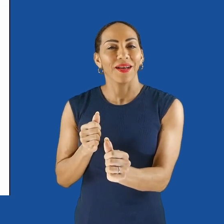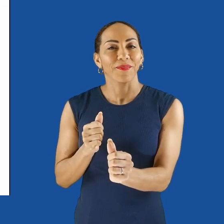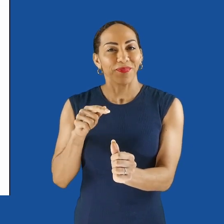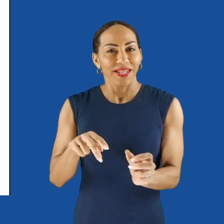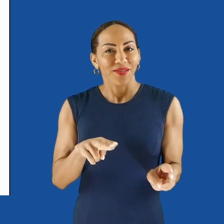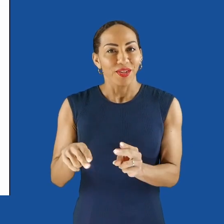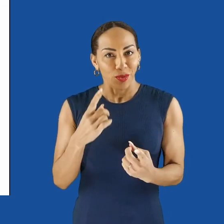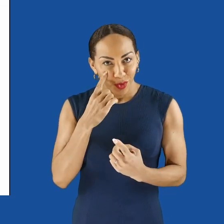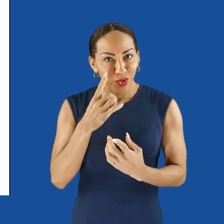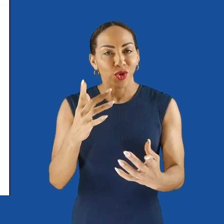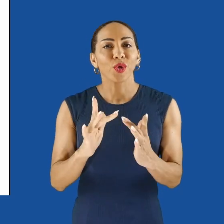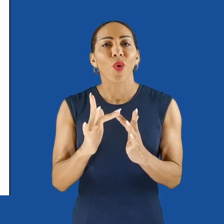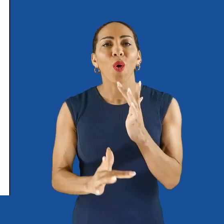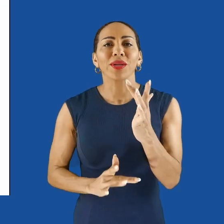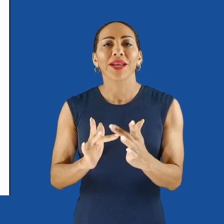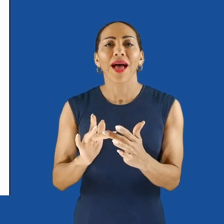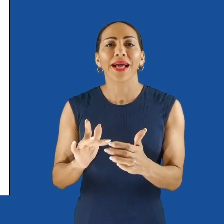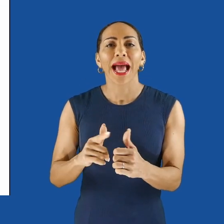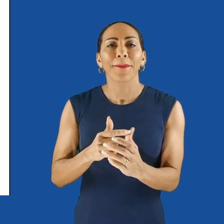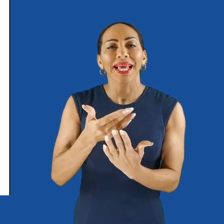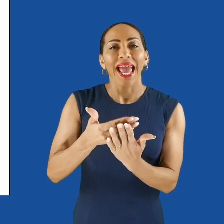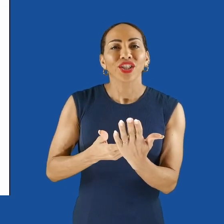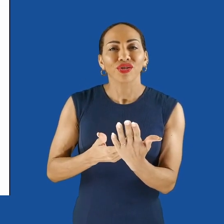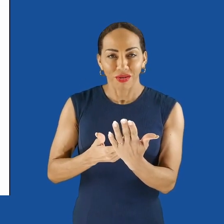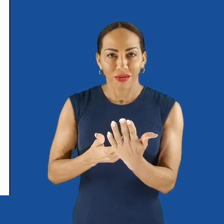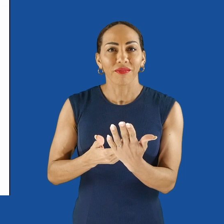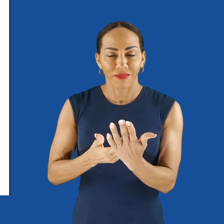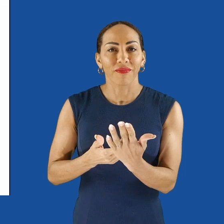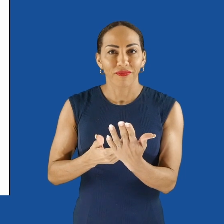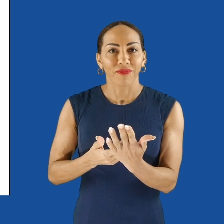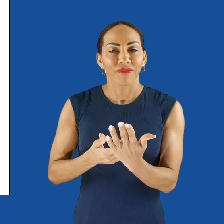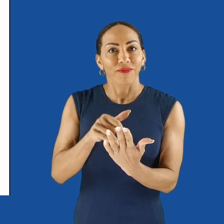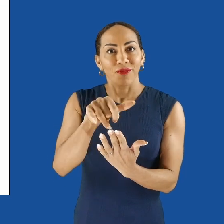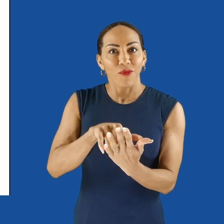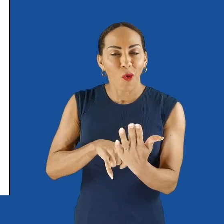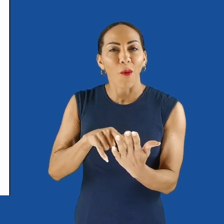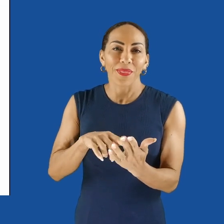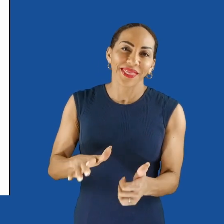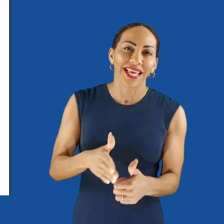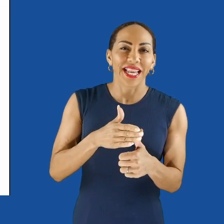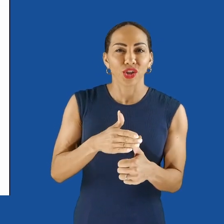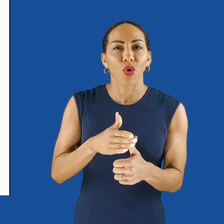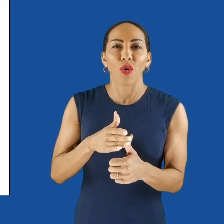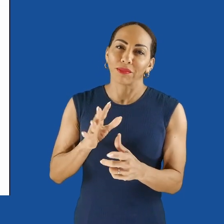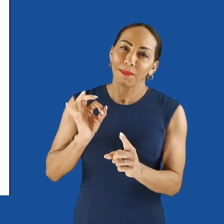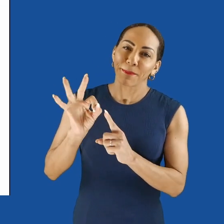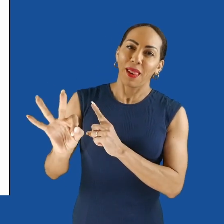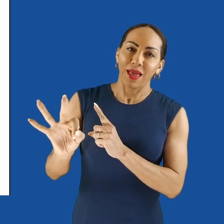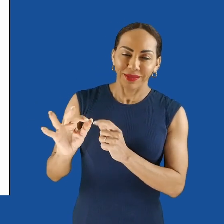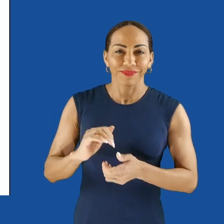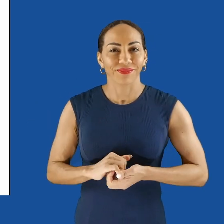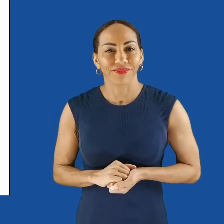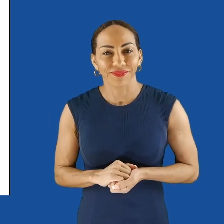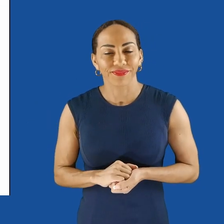online application form, which is the initial stage of the Access to Work application process. This video is part of